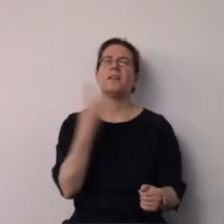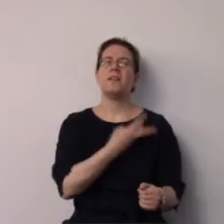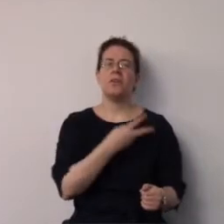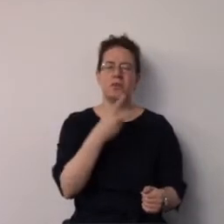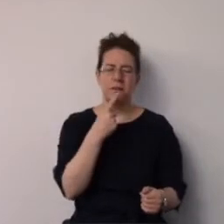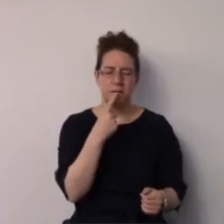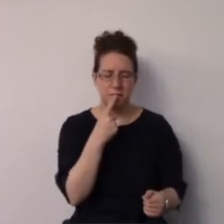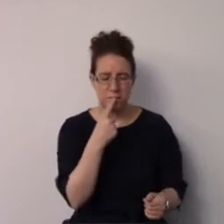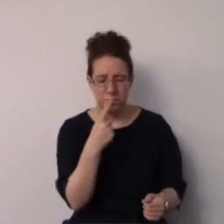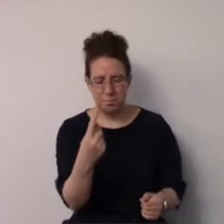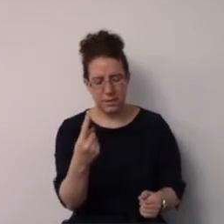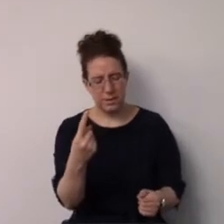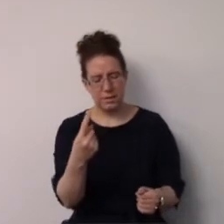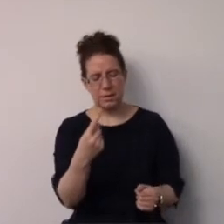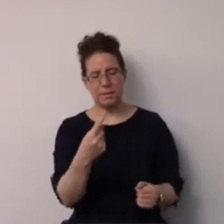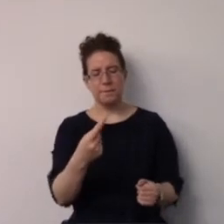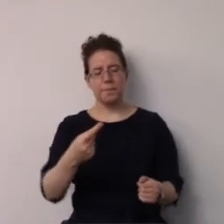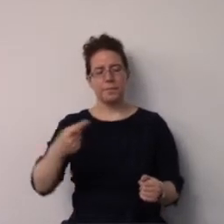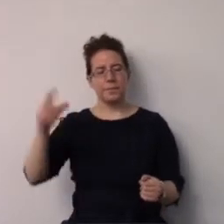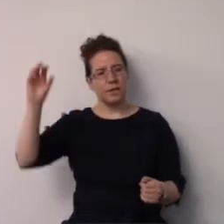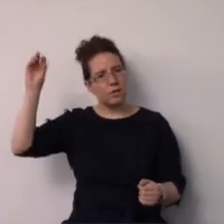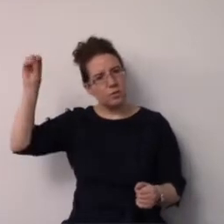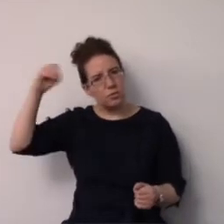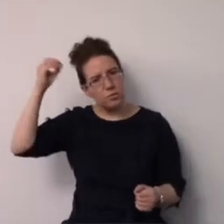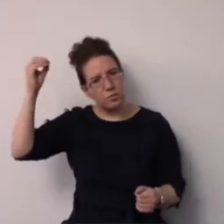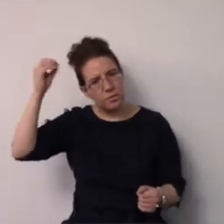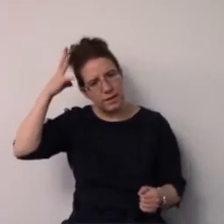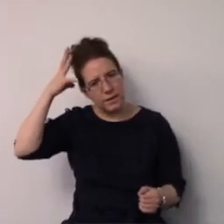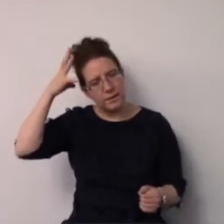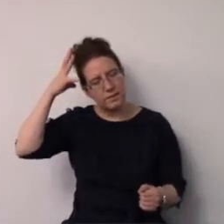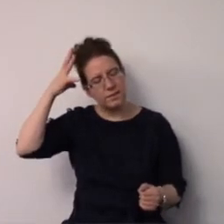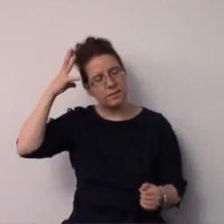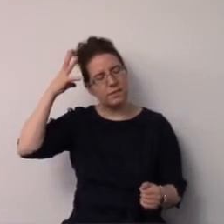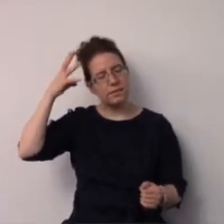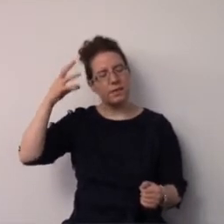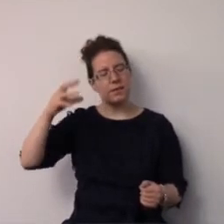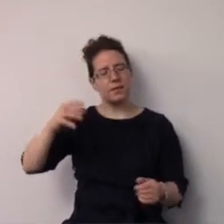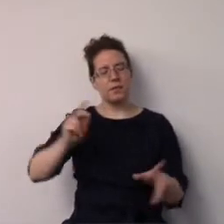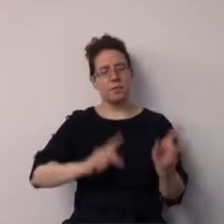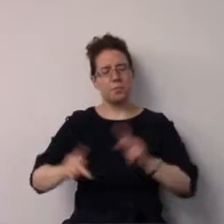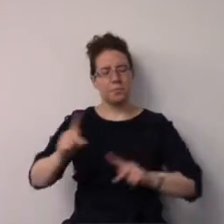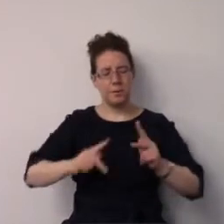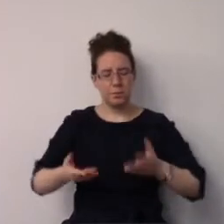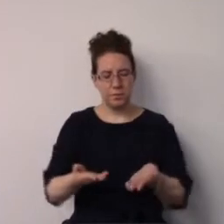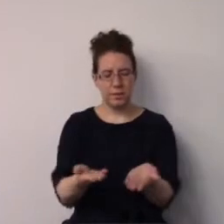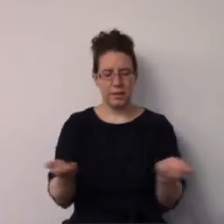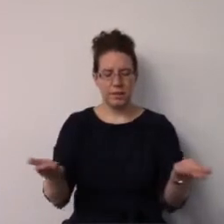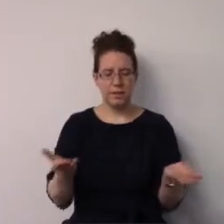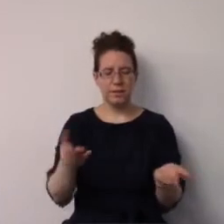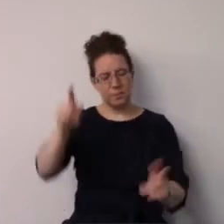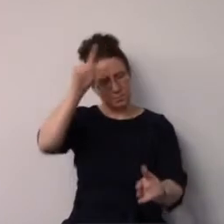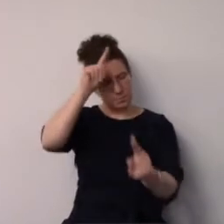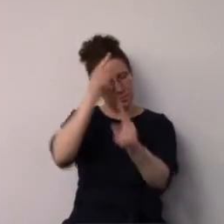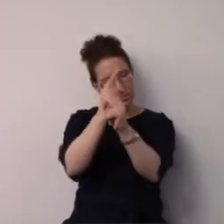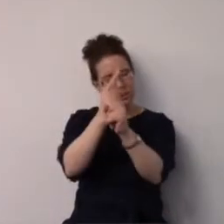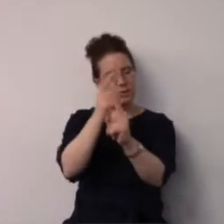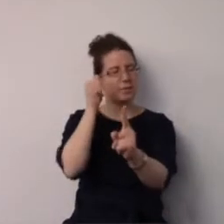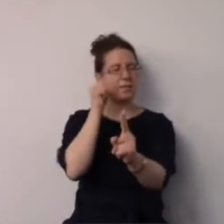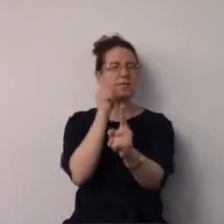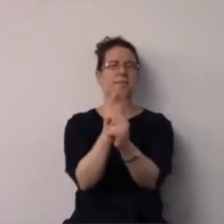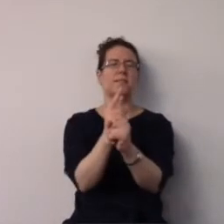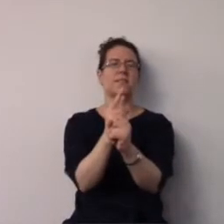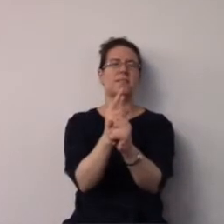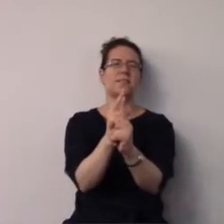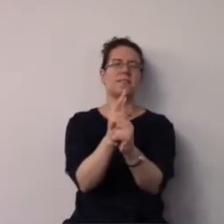them to receive from you, Lord, all that you desire to impart and bless them with.